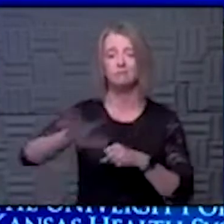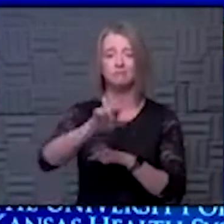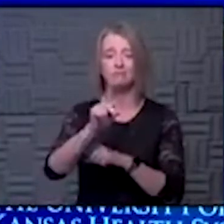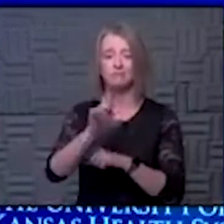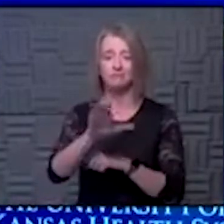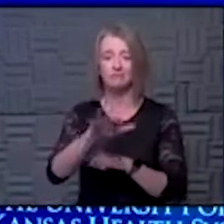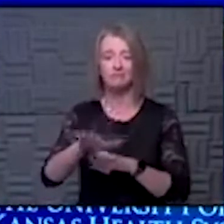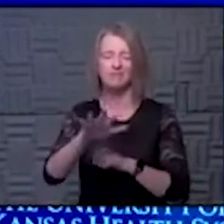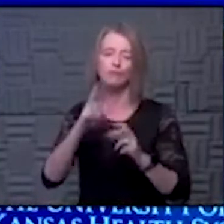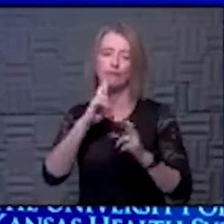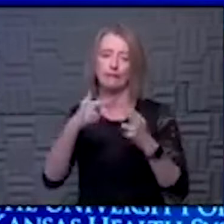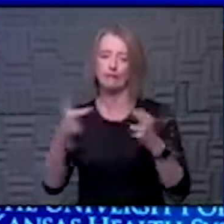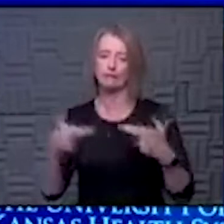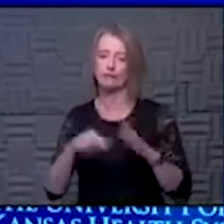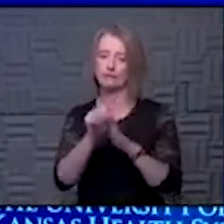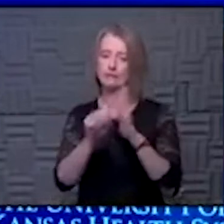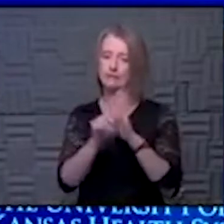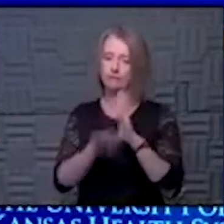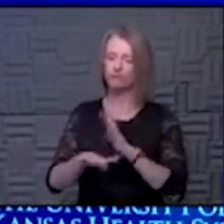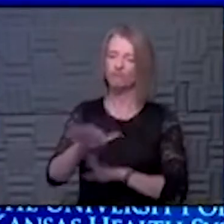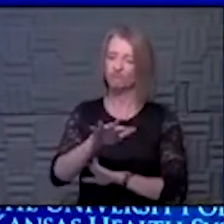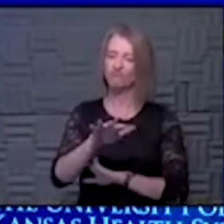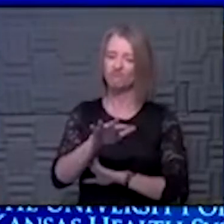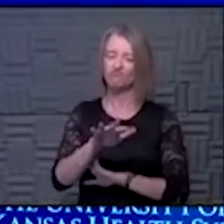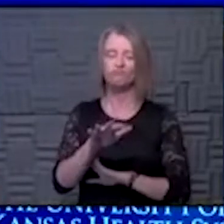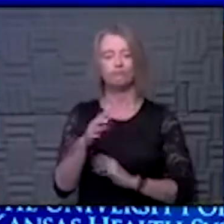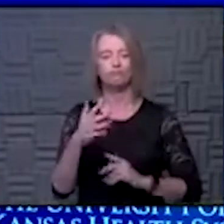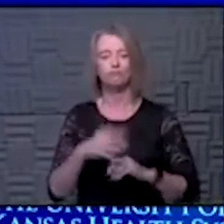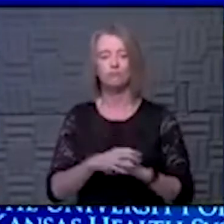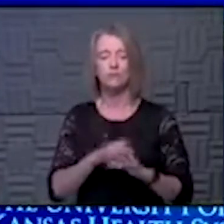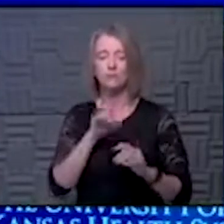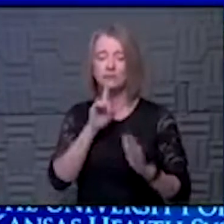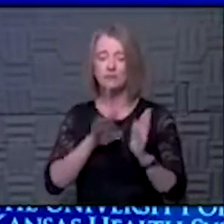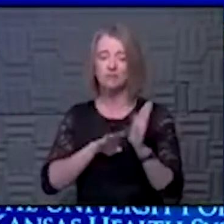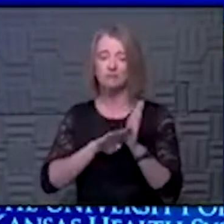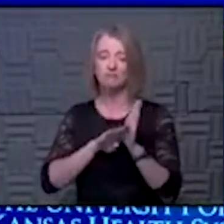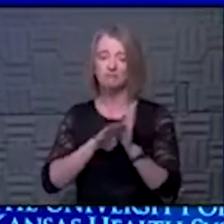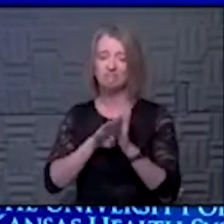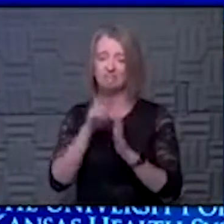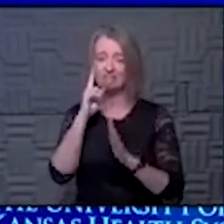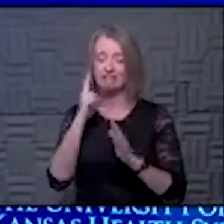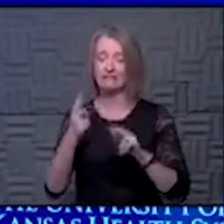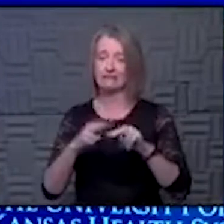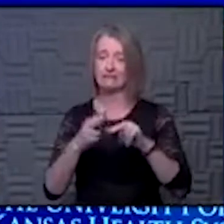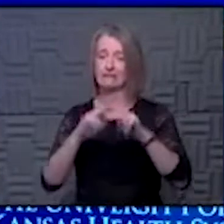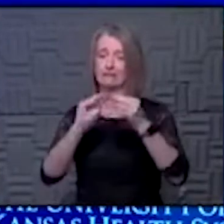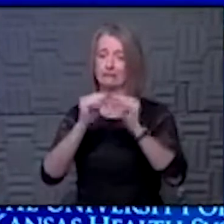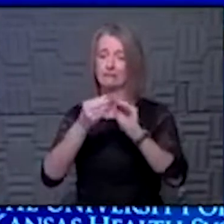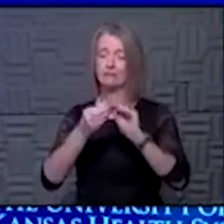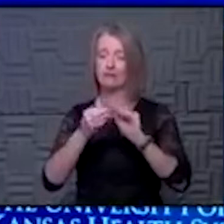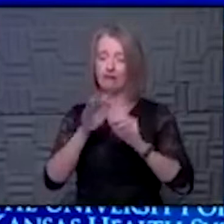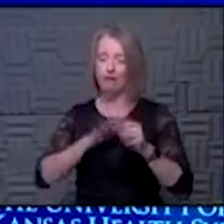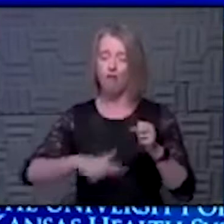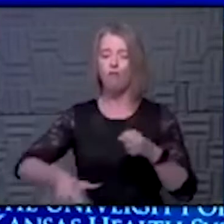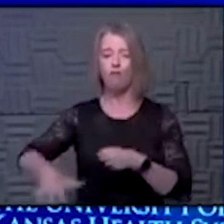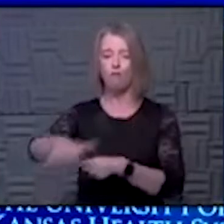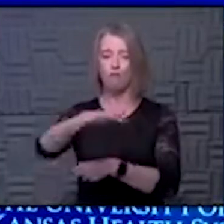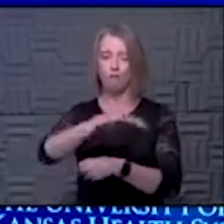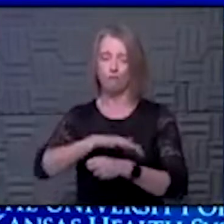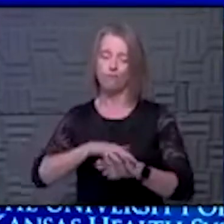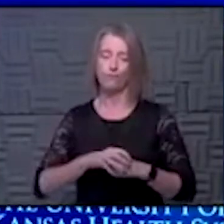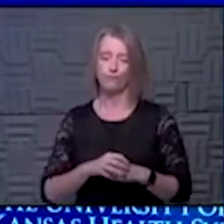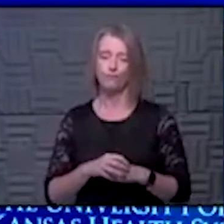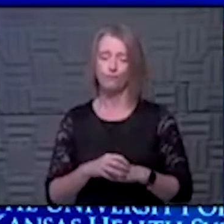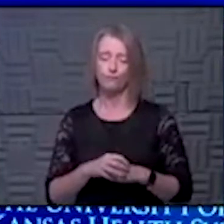and really across the region, state and region, and this trend up is consistent everywhere that we've spoken with.